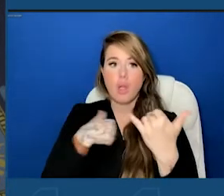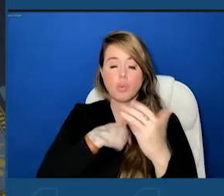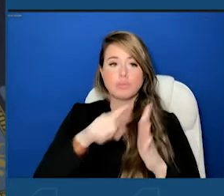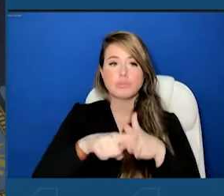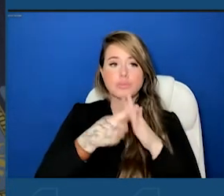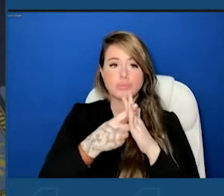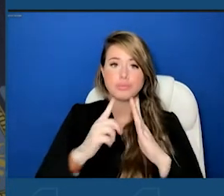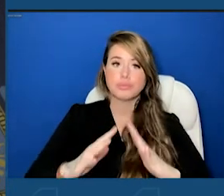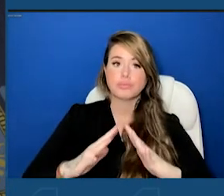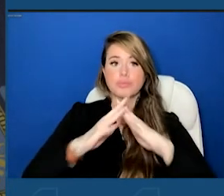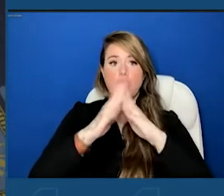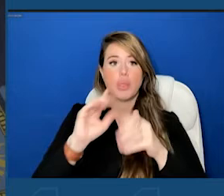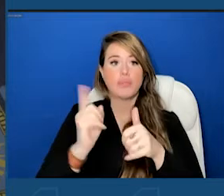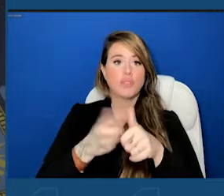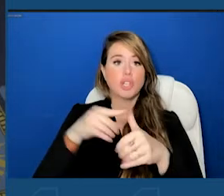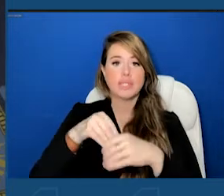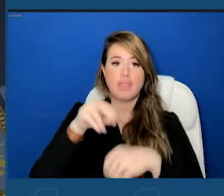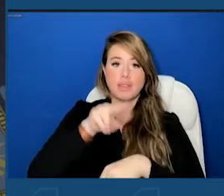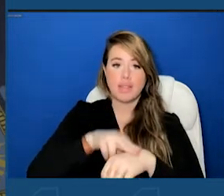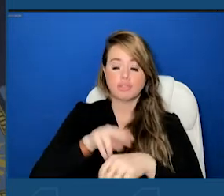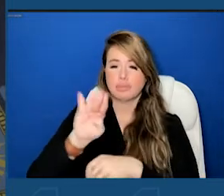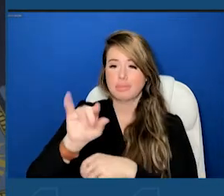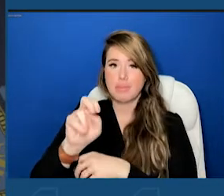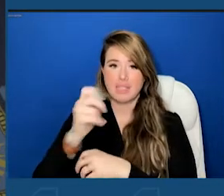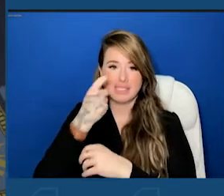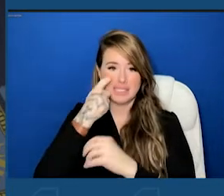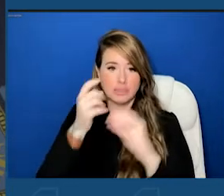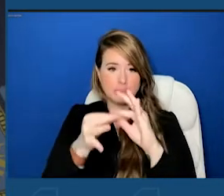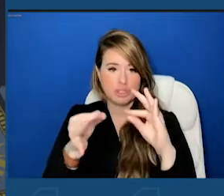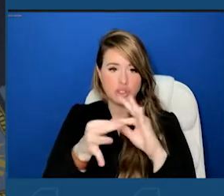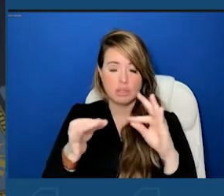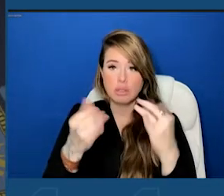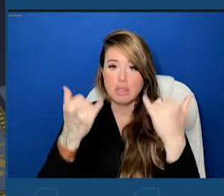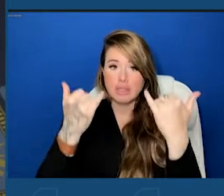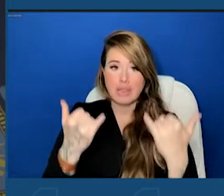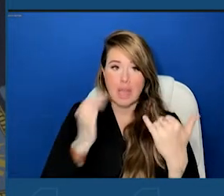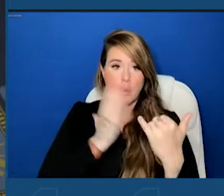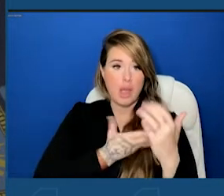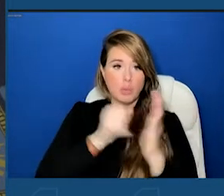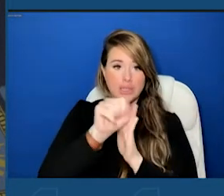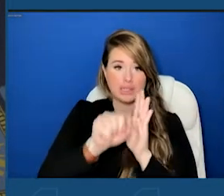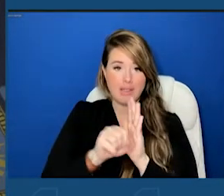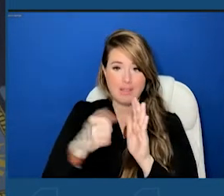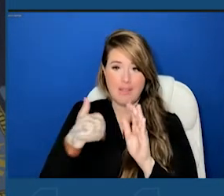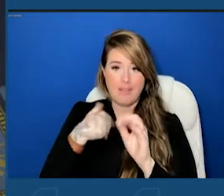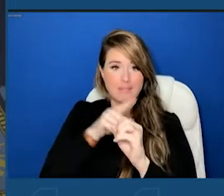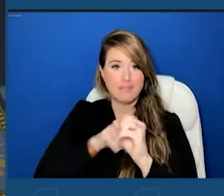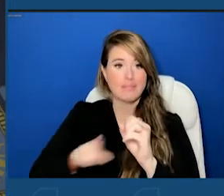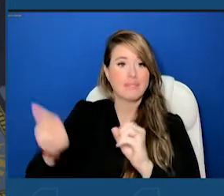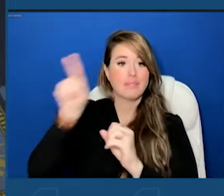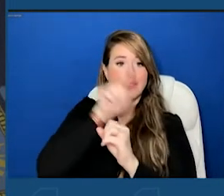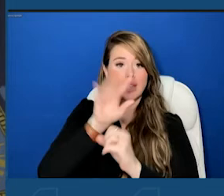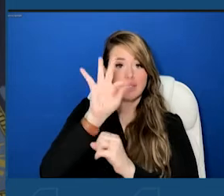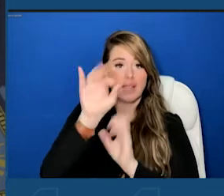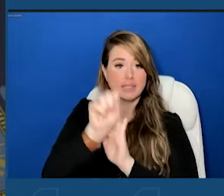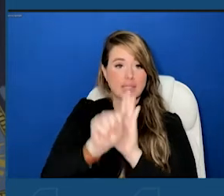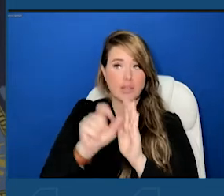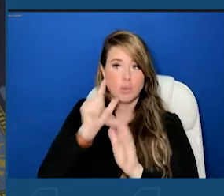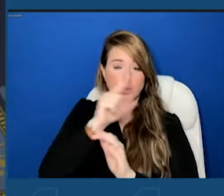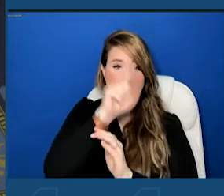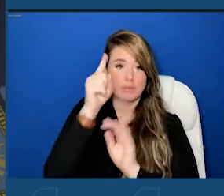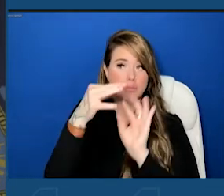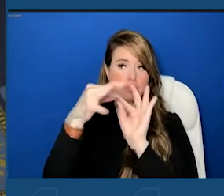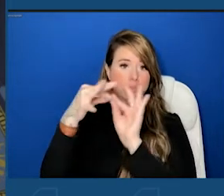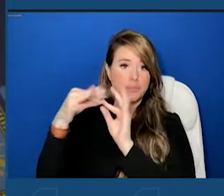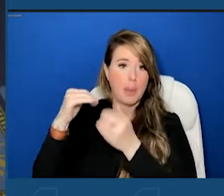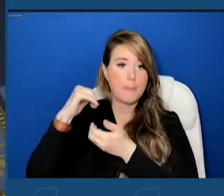Biden has recognized, the first time in the nation that neighboring states, I have 9 states that view themselves in partnership. You know, we had meetings here,